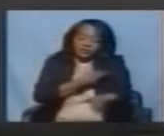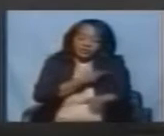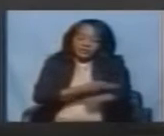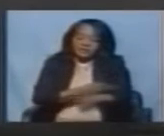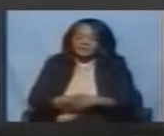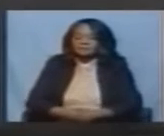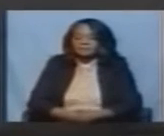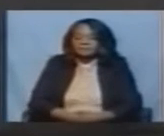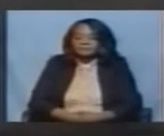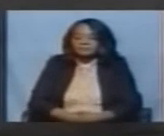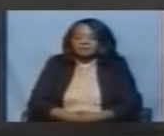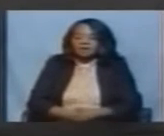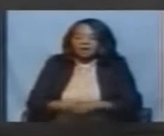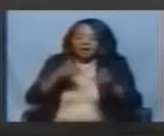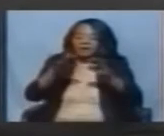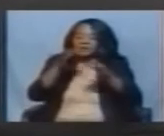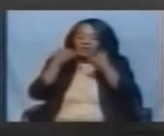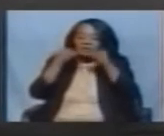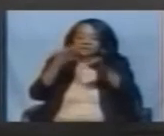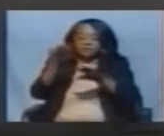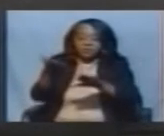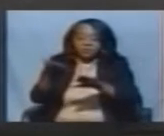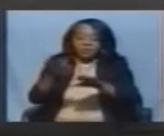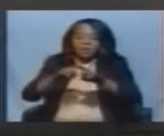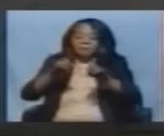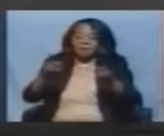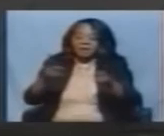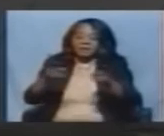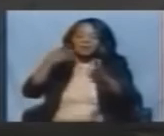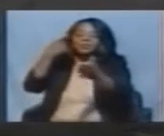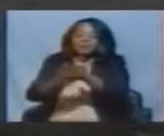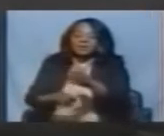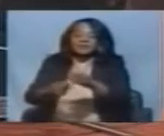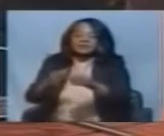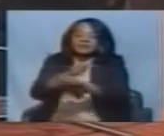mention to you that it's in the chain, okay. And but what we'll do? What is the solution?